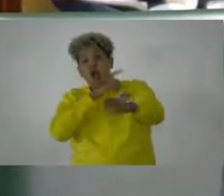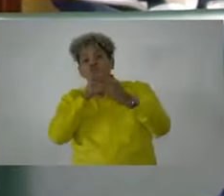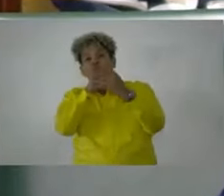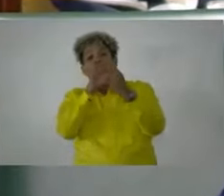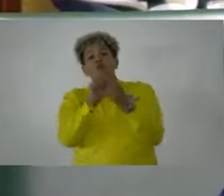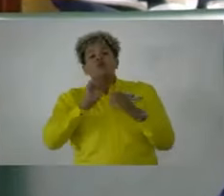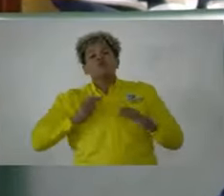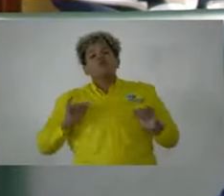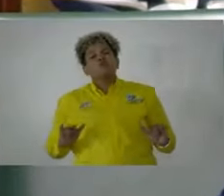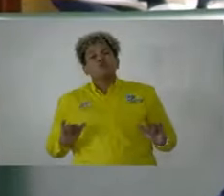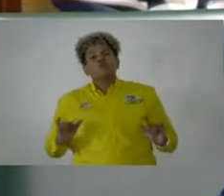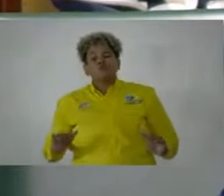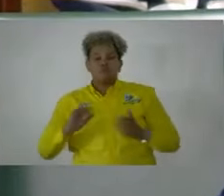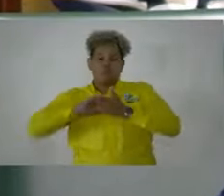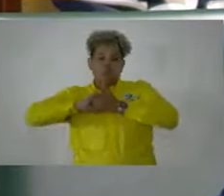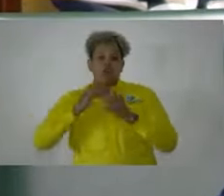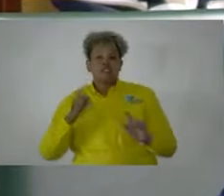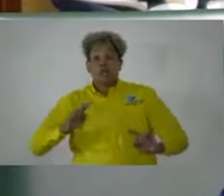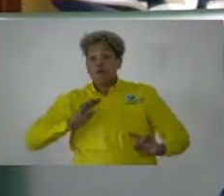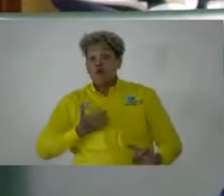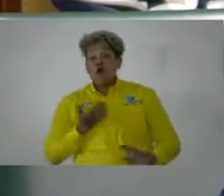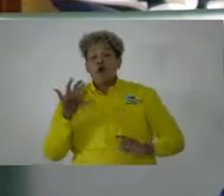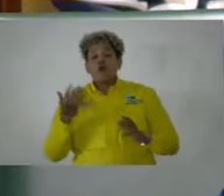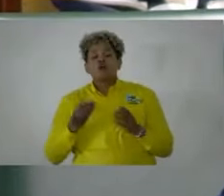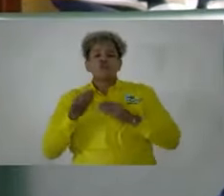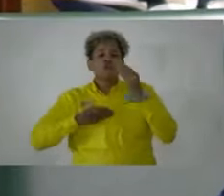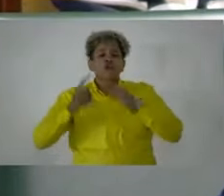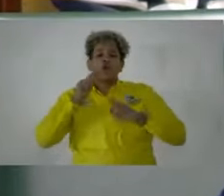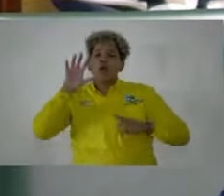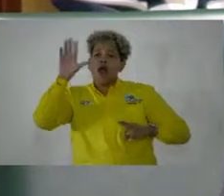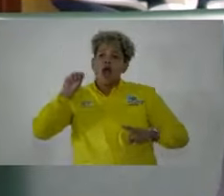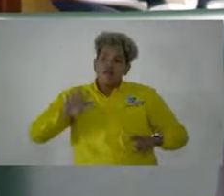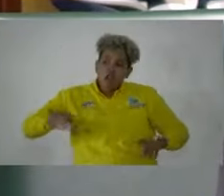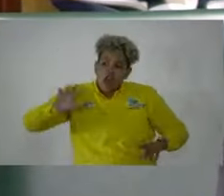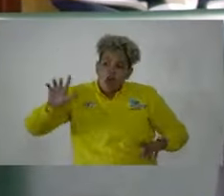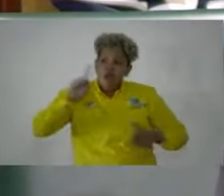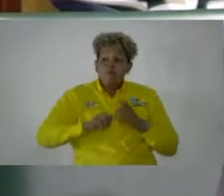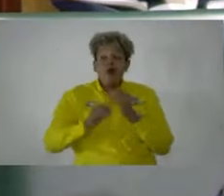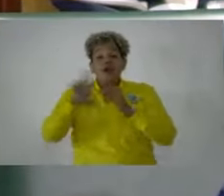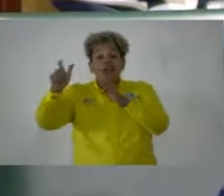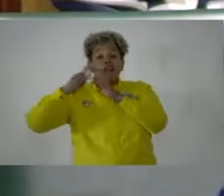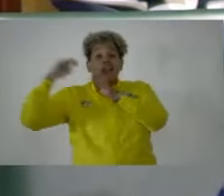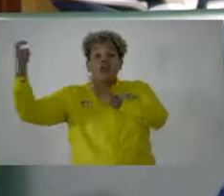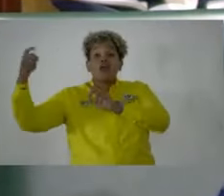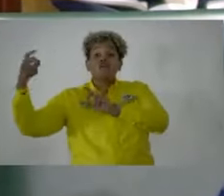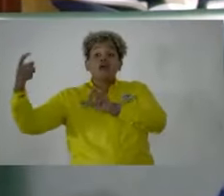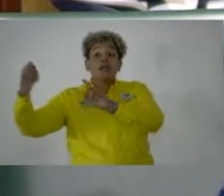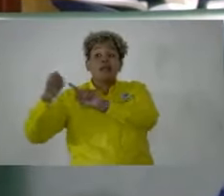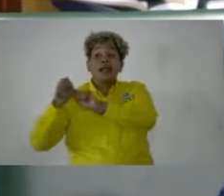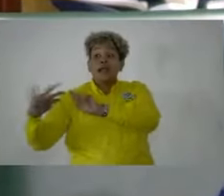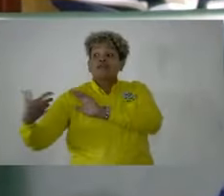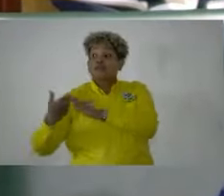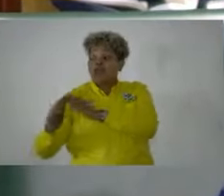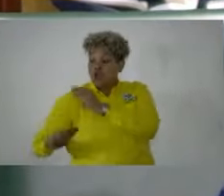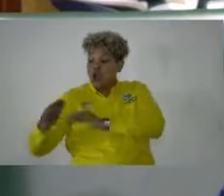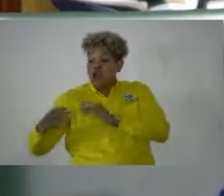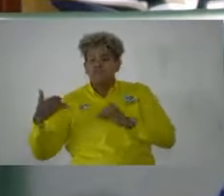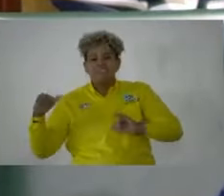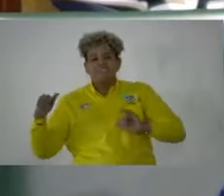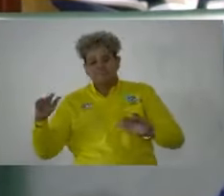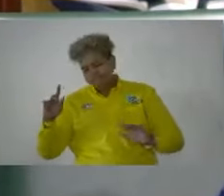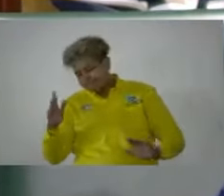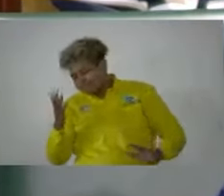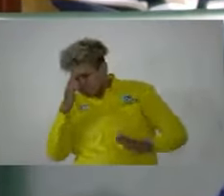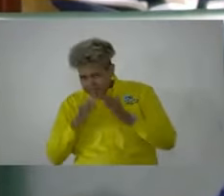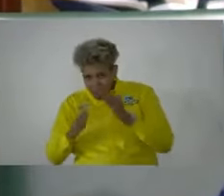our traditional partners. Right. Our trade with the African continent and its large and rapidly expanding economies remains very